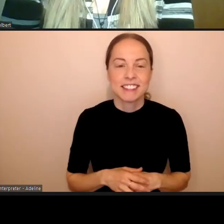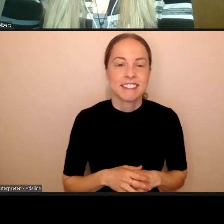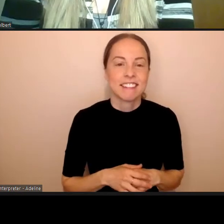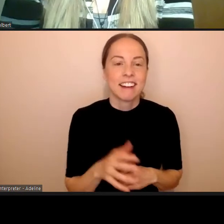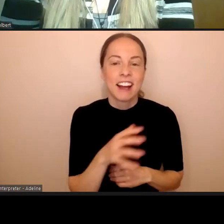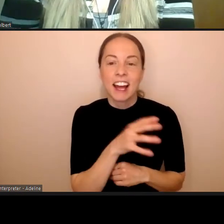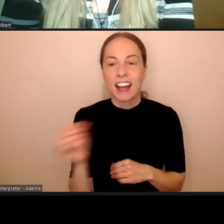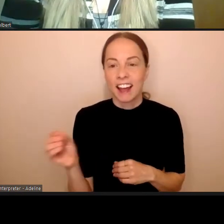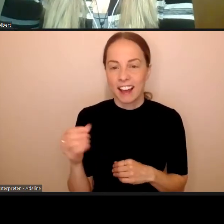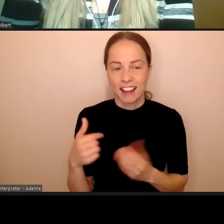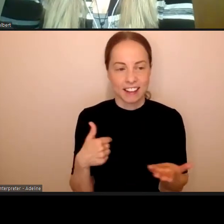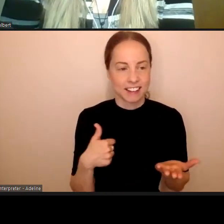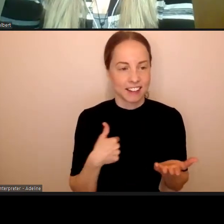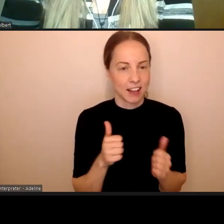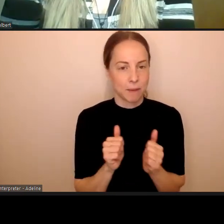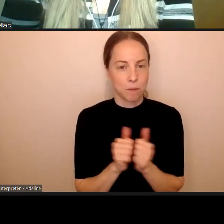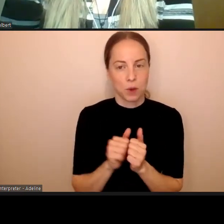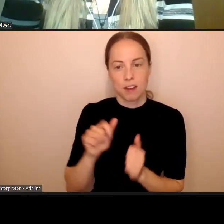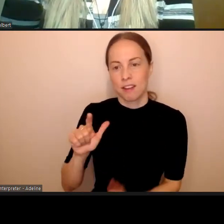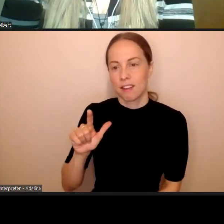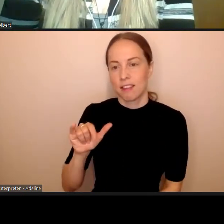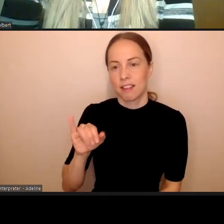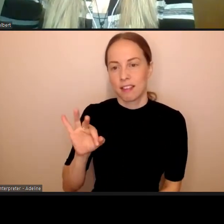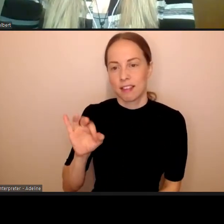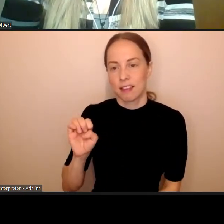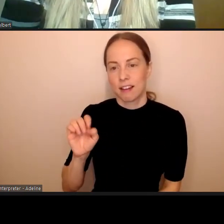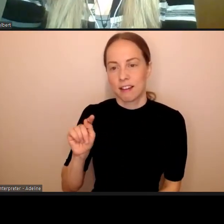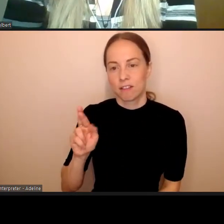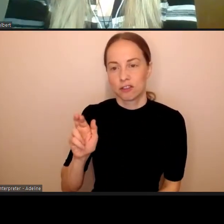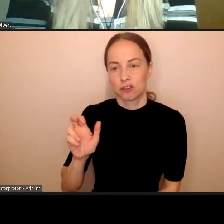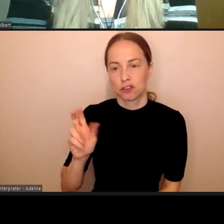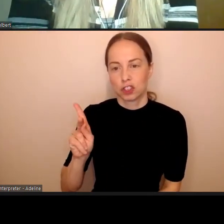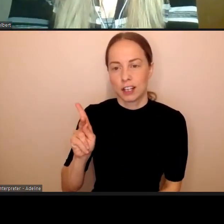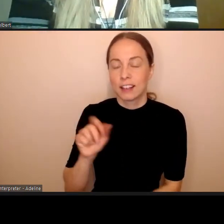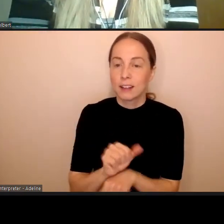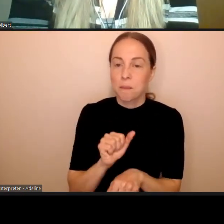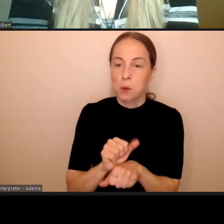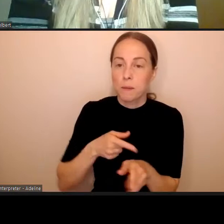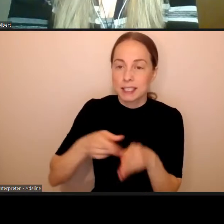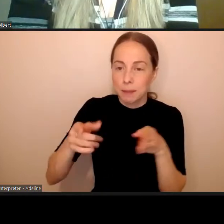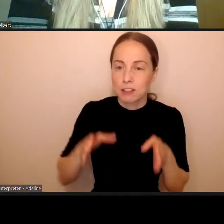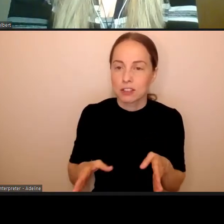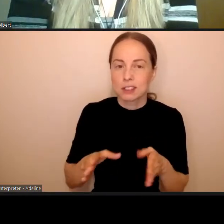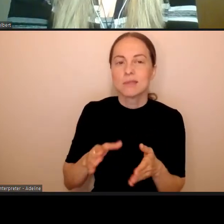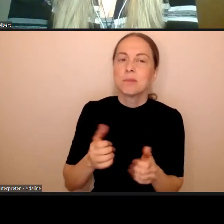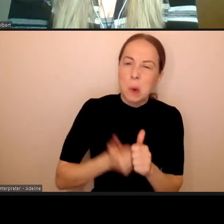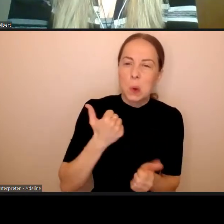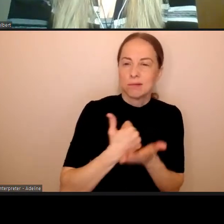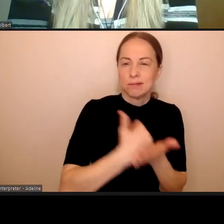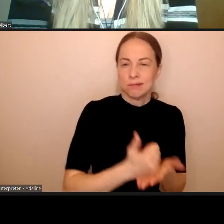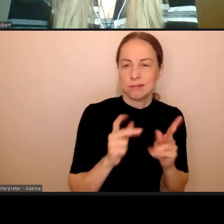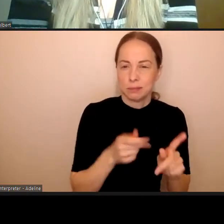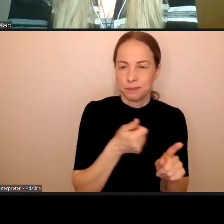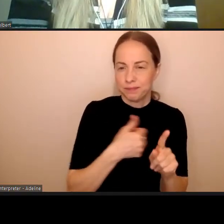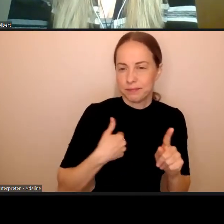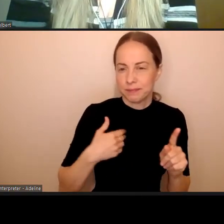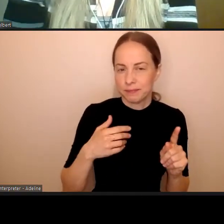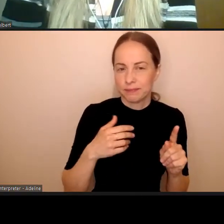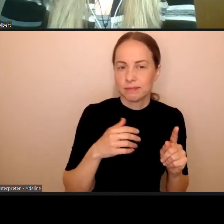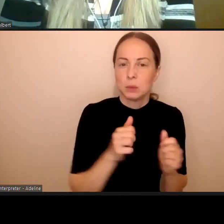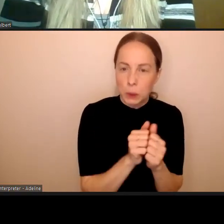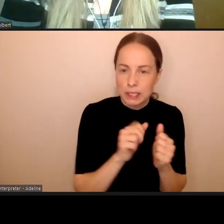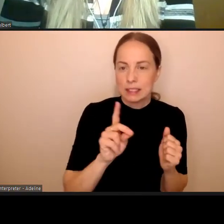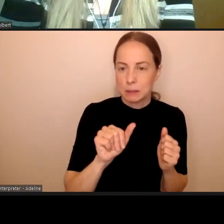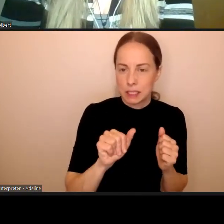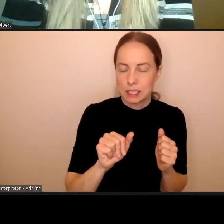I have been with LifeTrack as an employment specialist, primarily helping individuals with disabilities keep and maintain their jobs